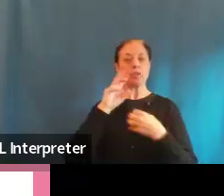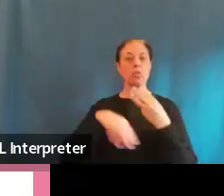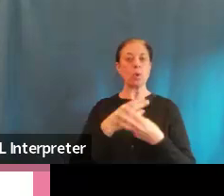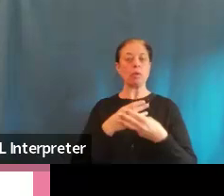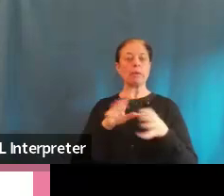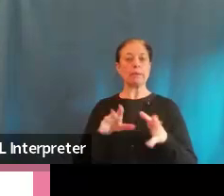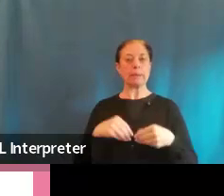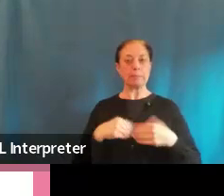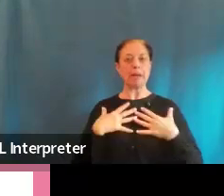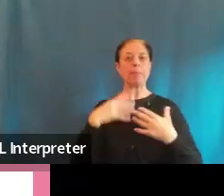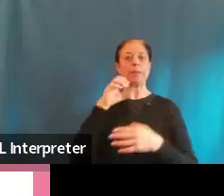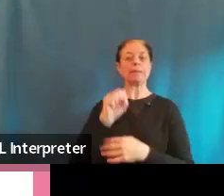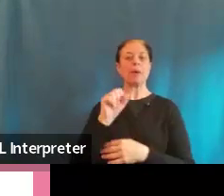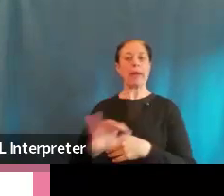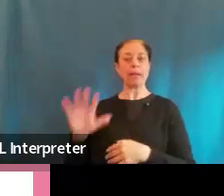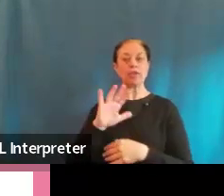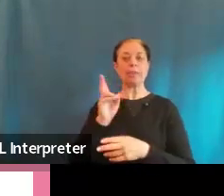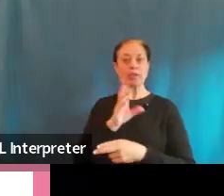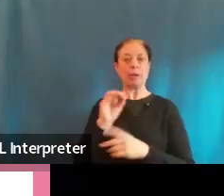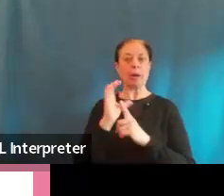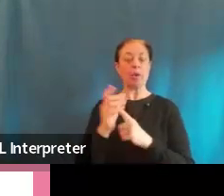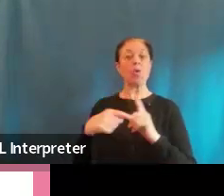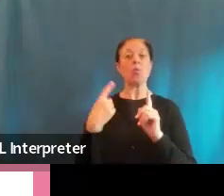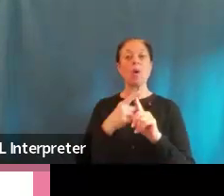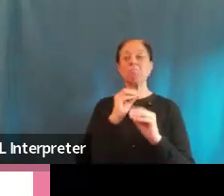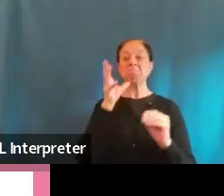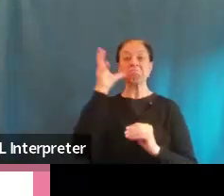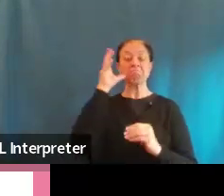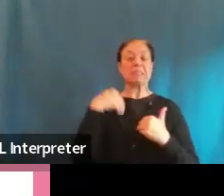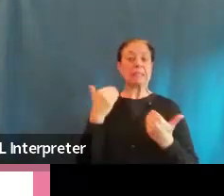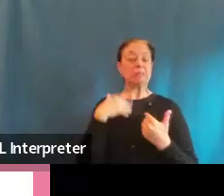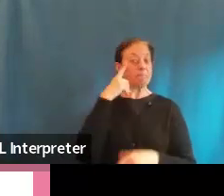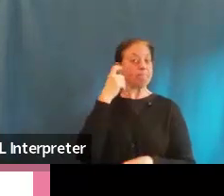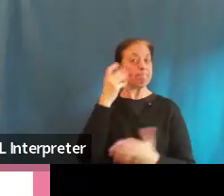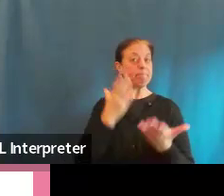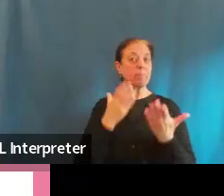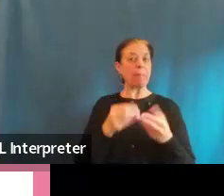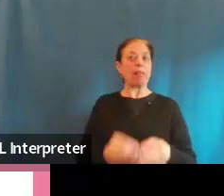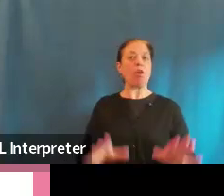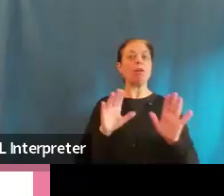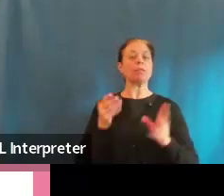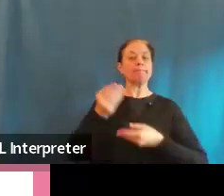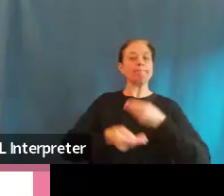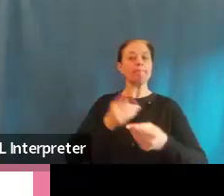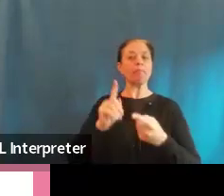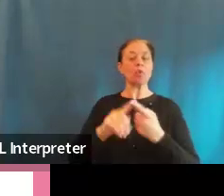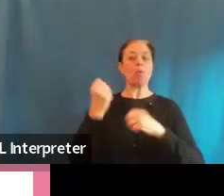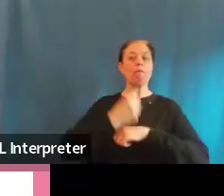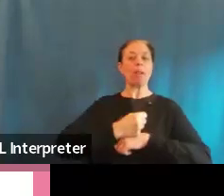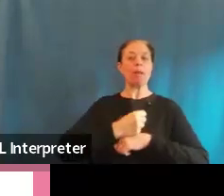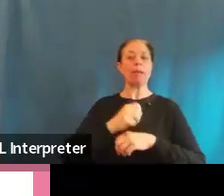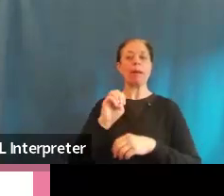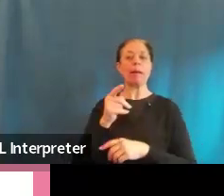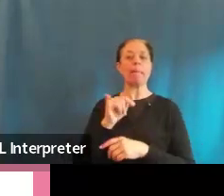by South Asian history and culture. When an orphan teen begins to suspect she may be the lost heir to fallen empire, she